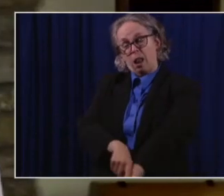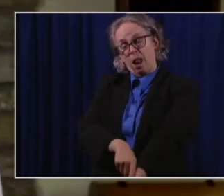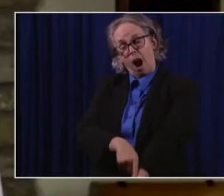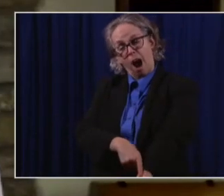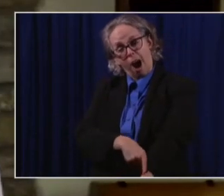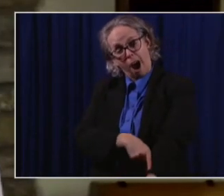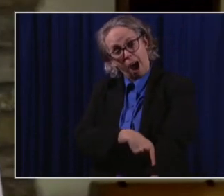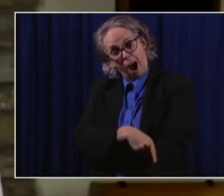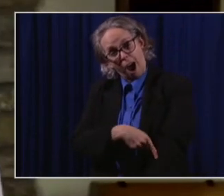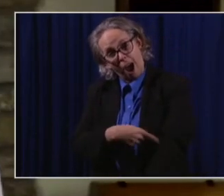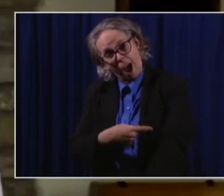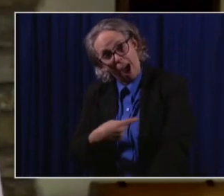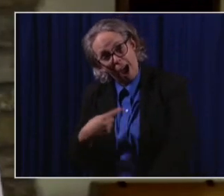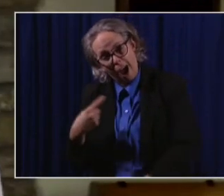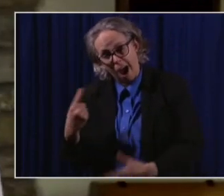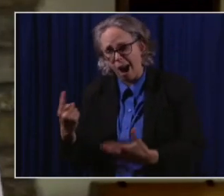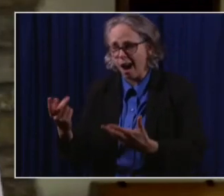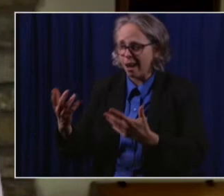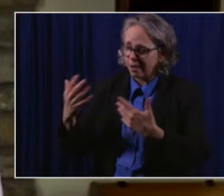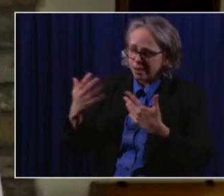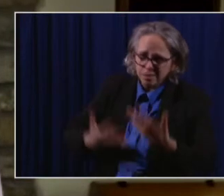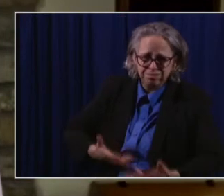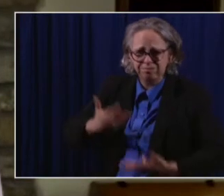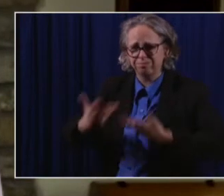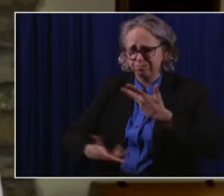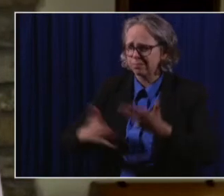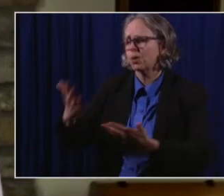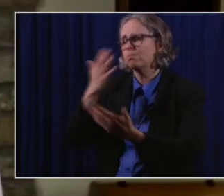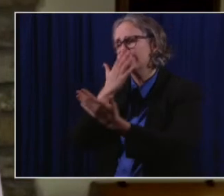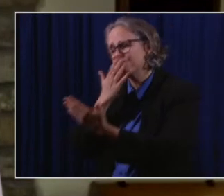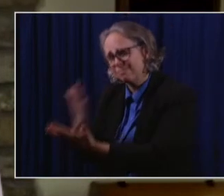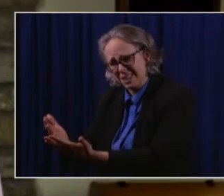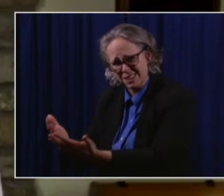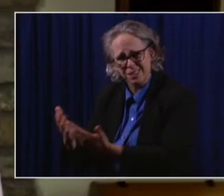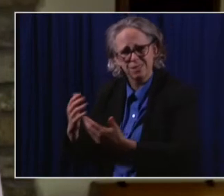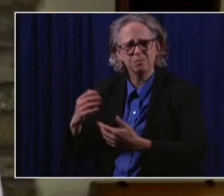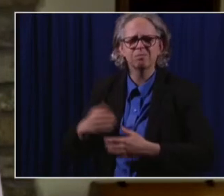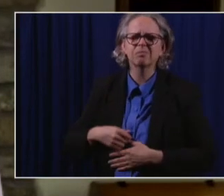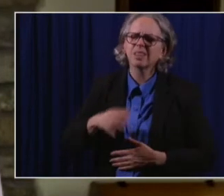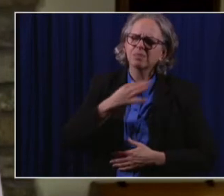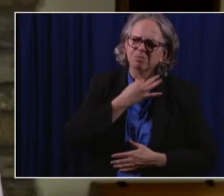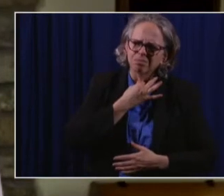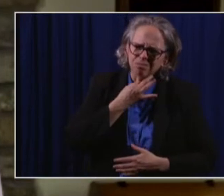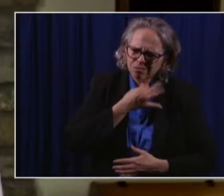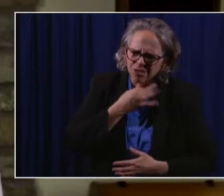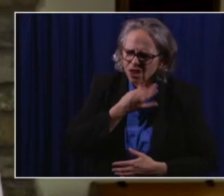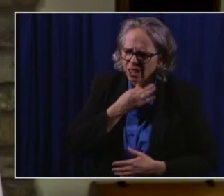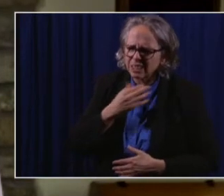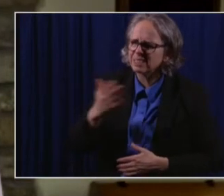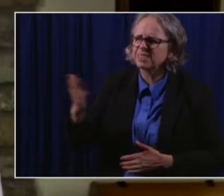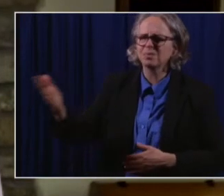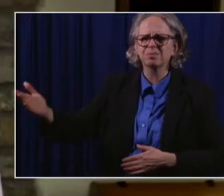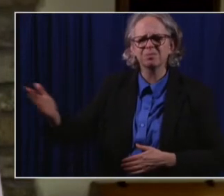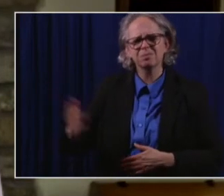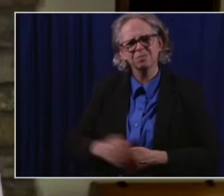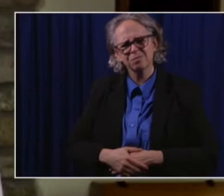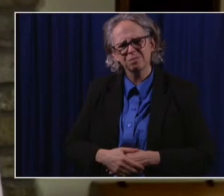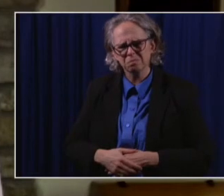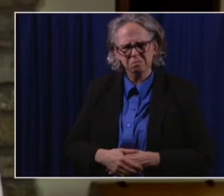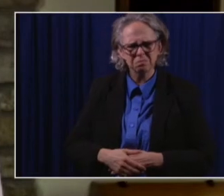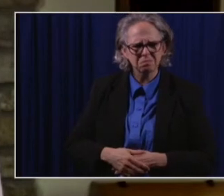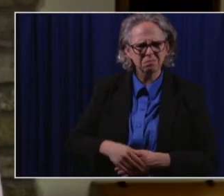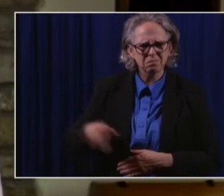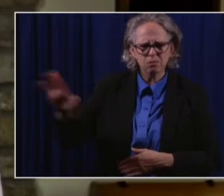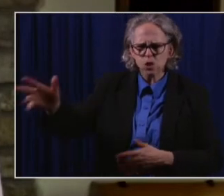grateful for what you all do. How many patients do you think you may have talked to